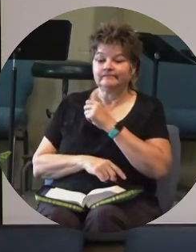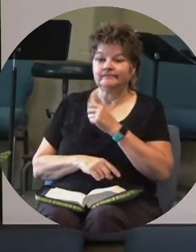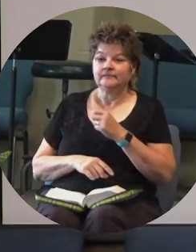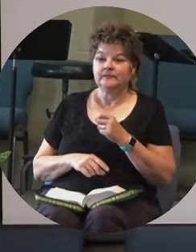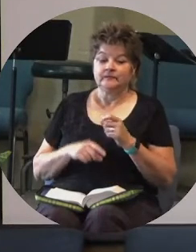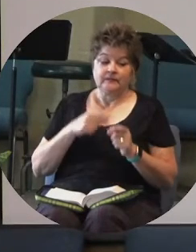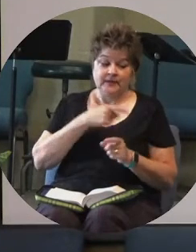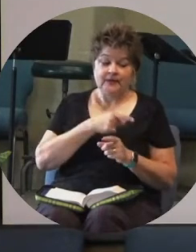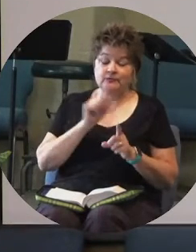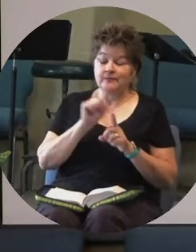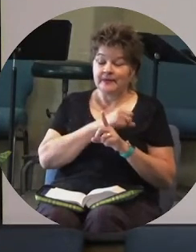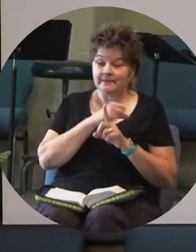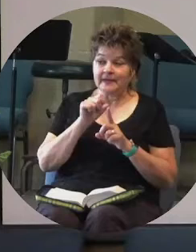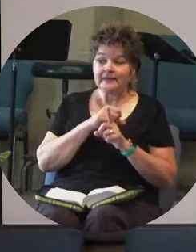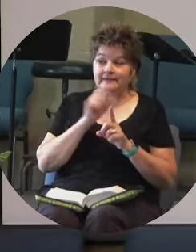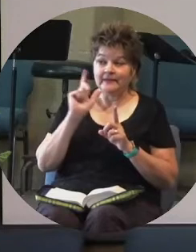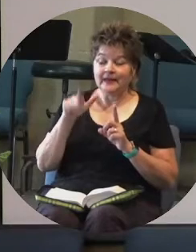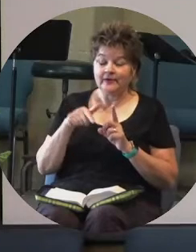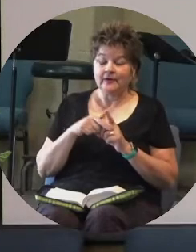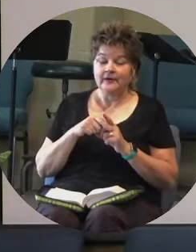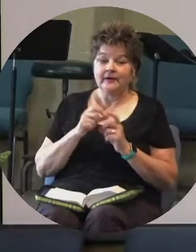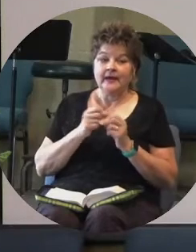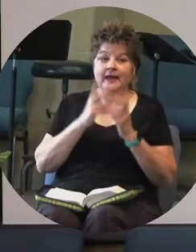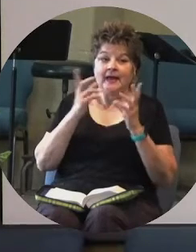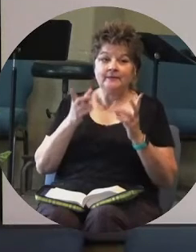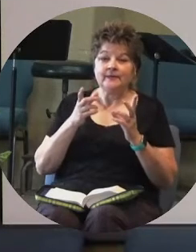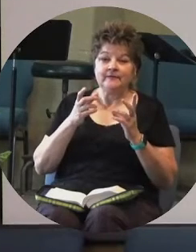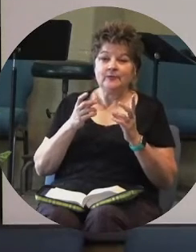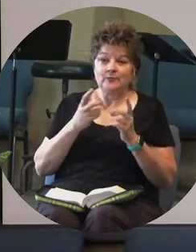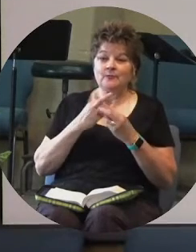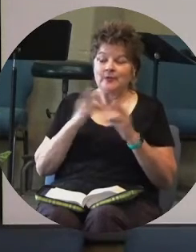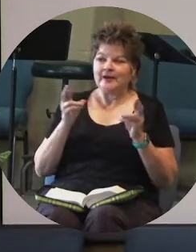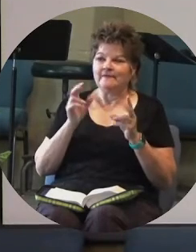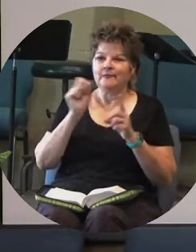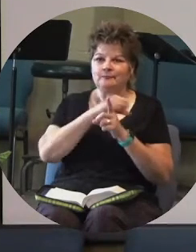beaten? Do you know that? How many of you up for a good beating?